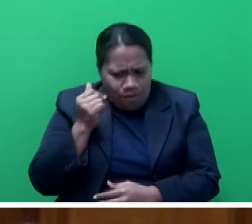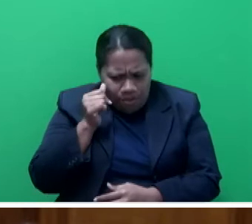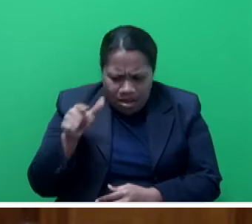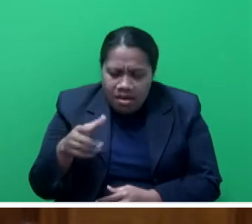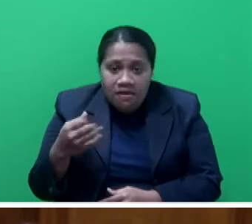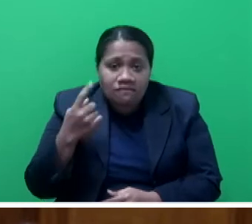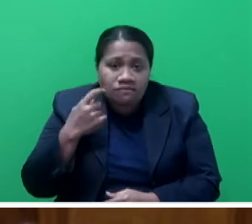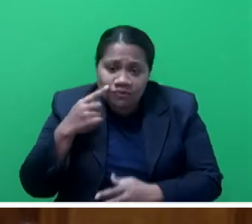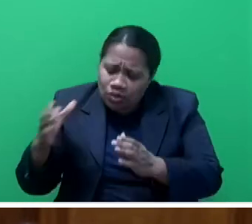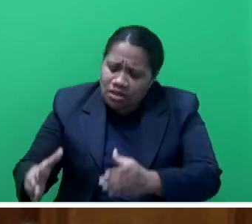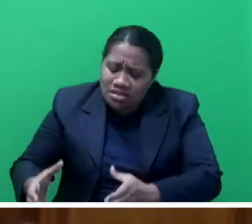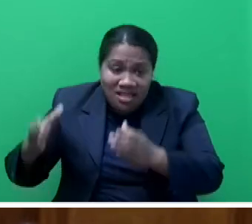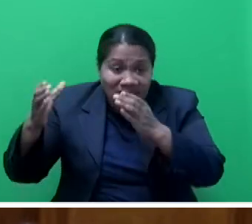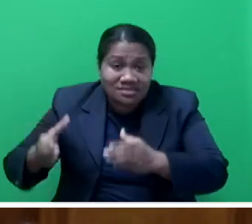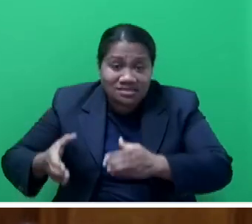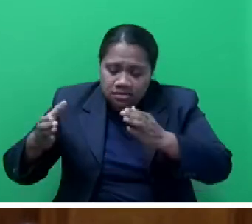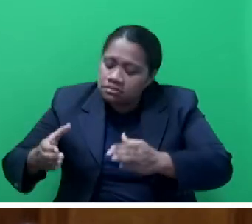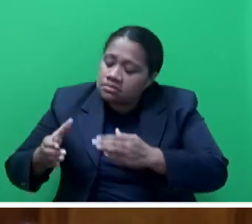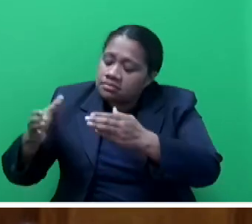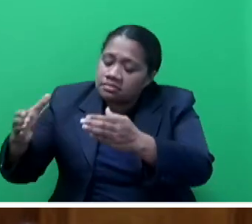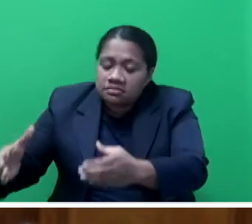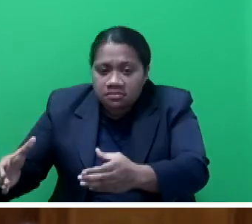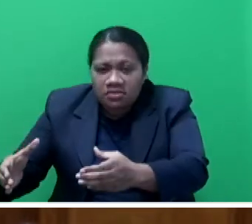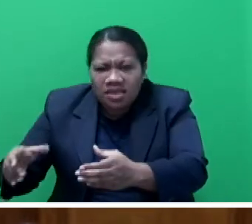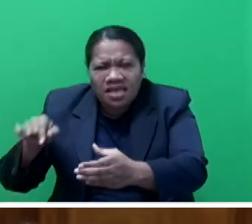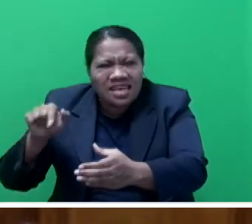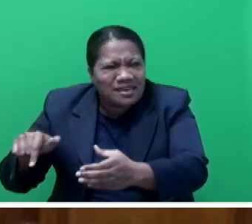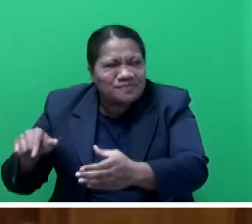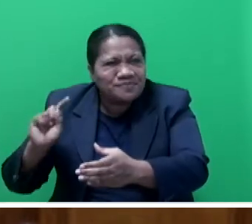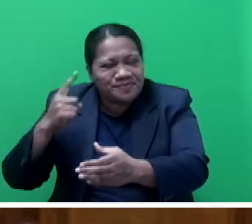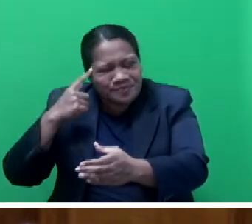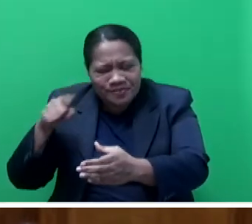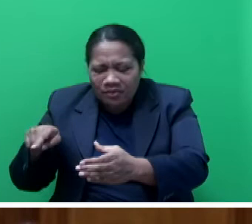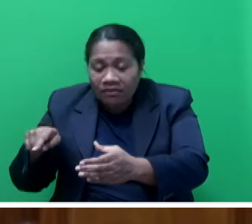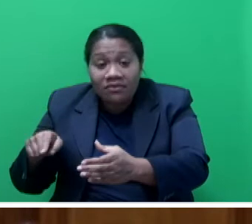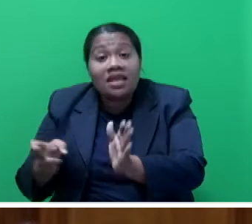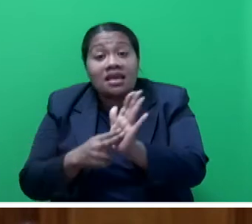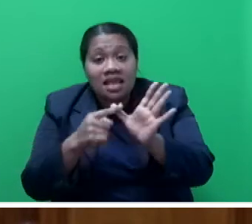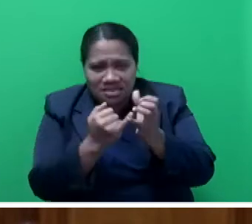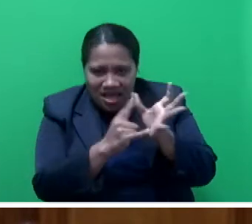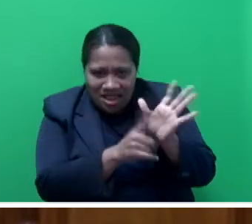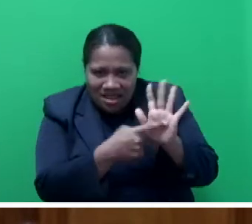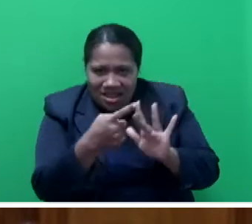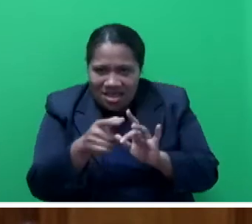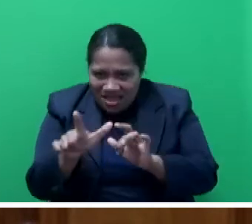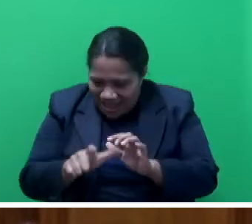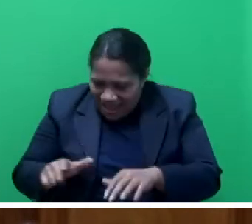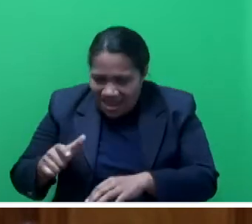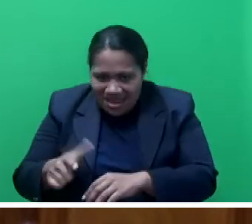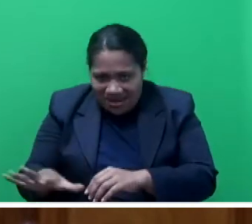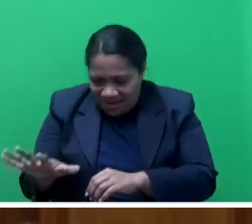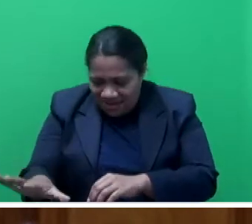water tanks placed at the, what's that landing? Nasale landing, for villagers to also come up and take